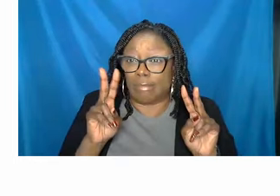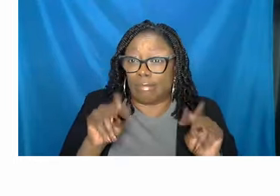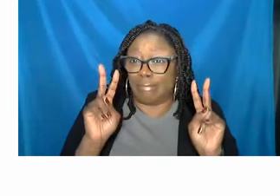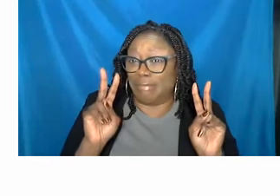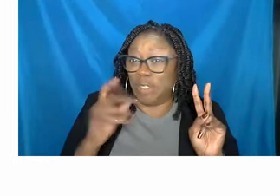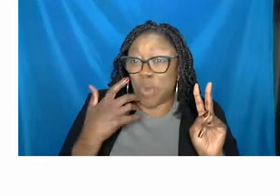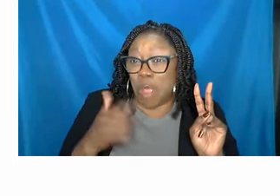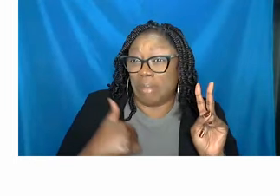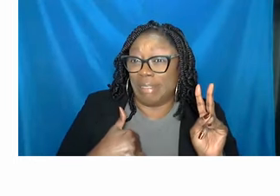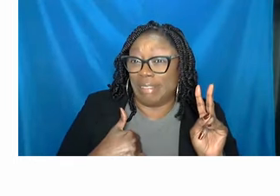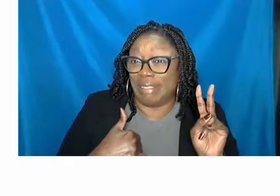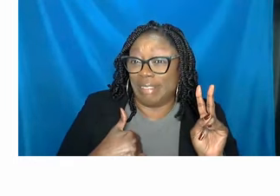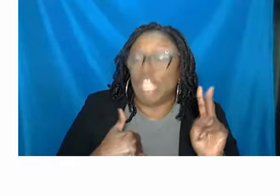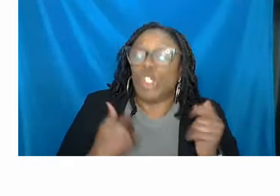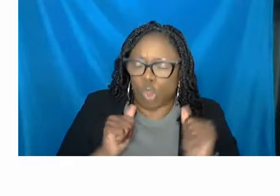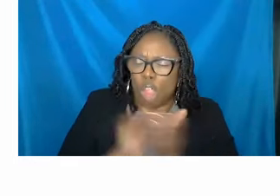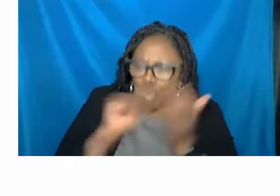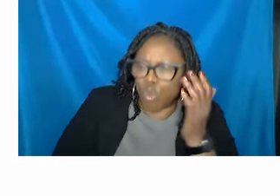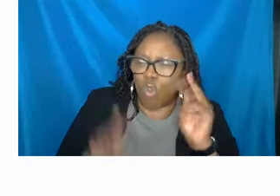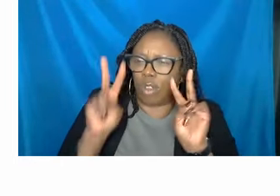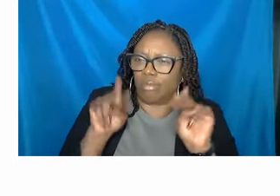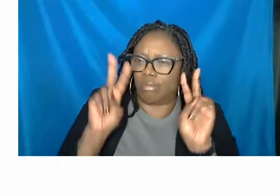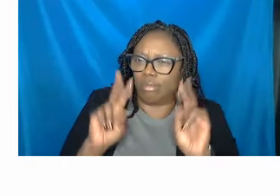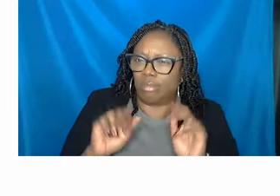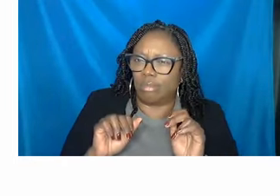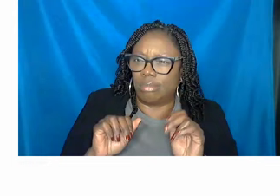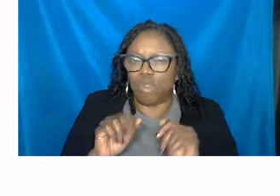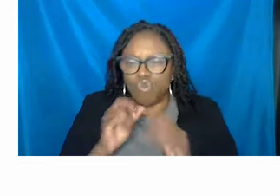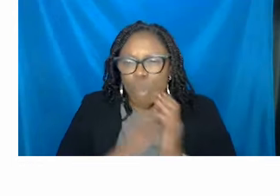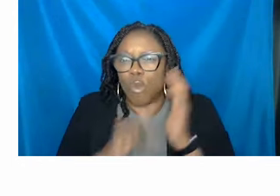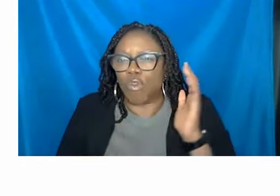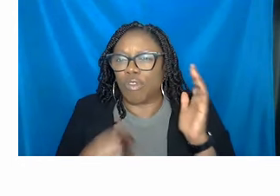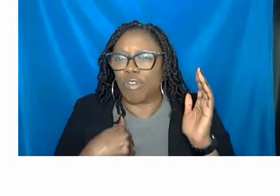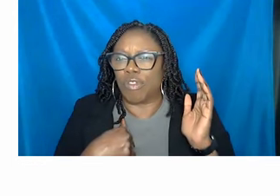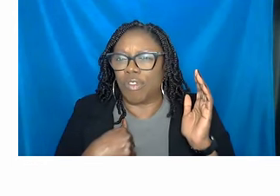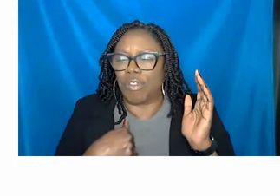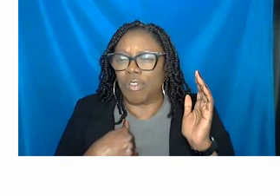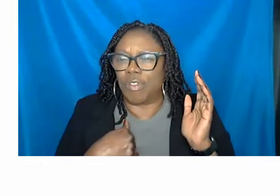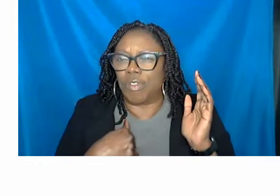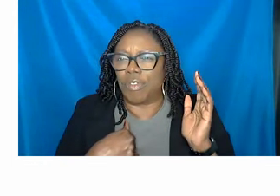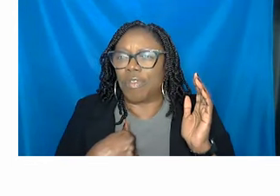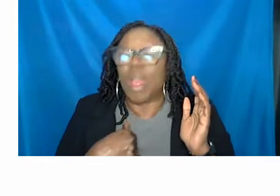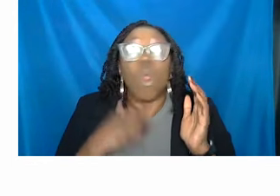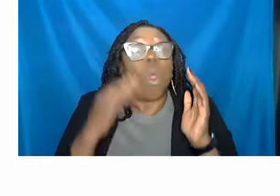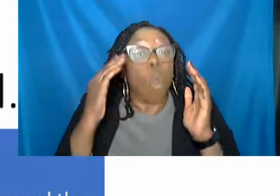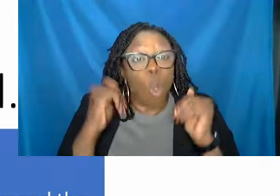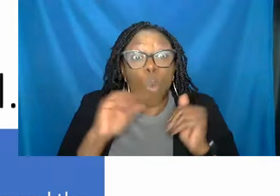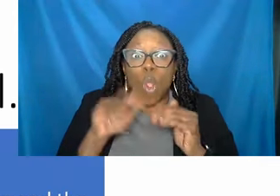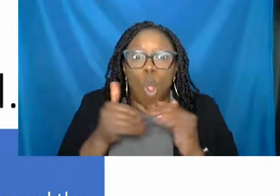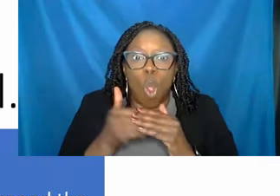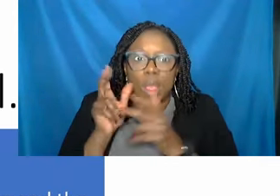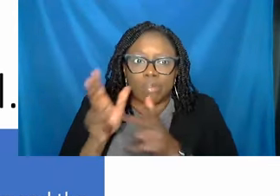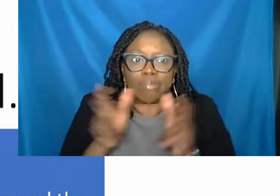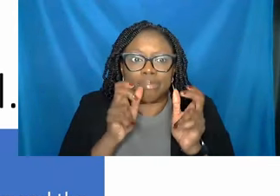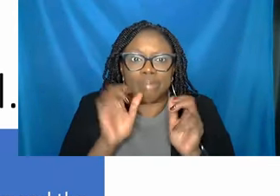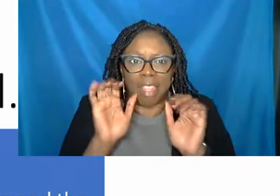not judgmental, right? Work on being not judgmental. So these are things that I hope, you know, we all kind of take a look